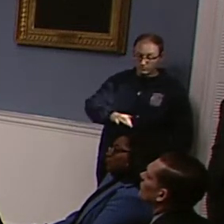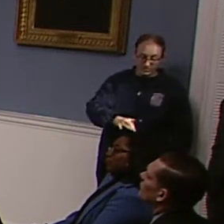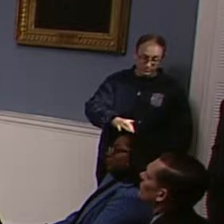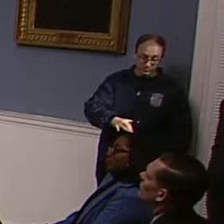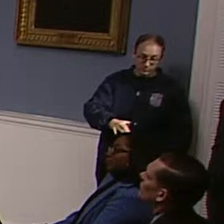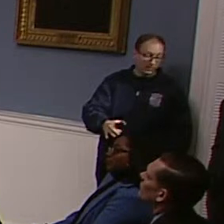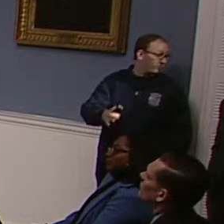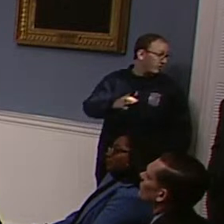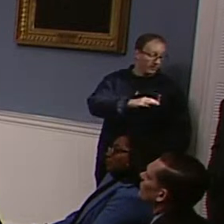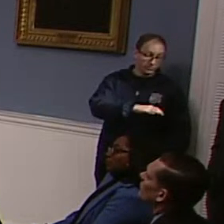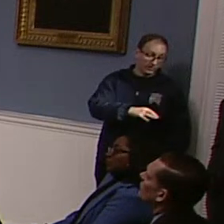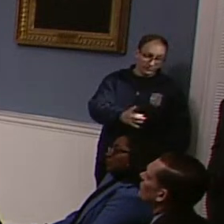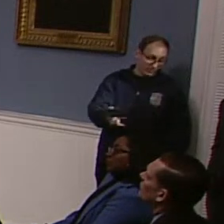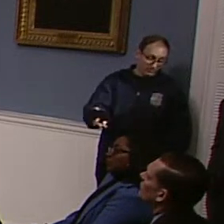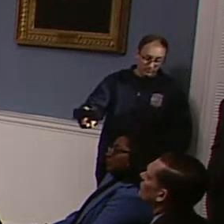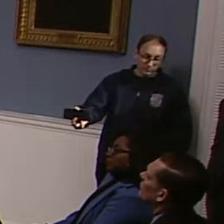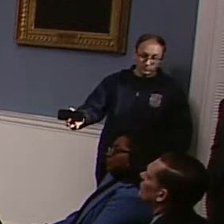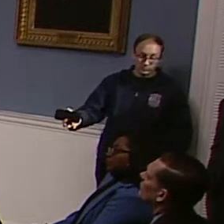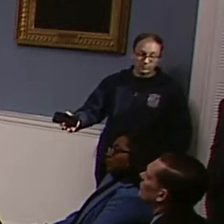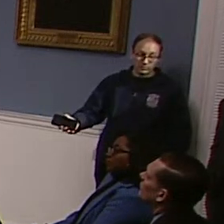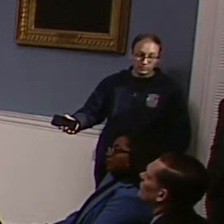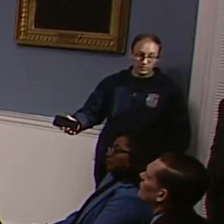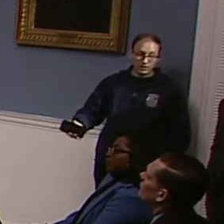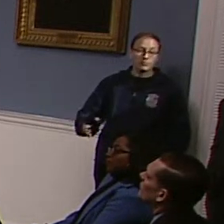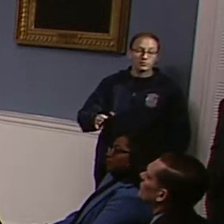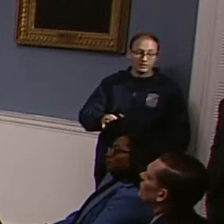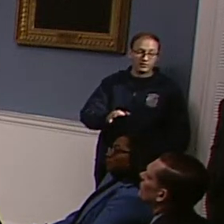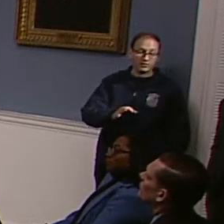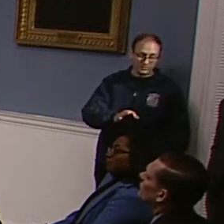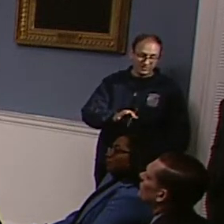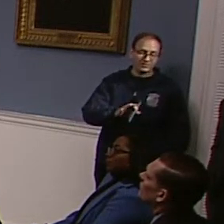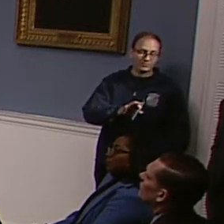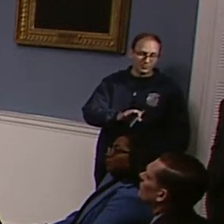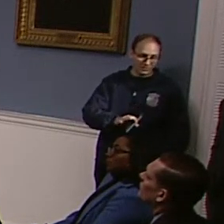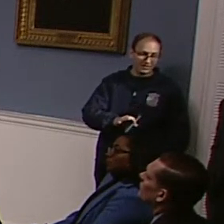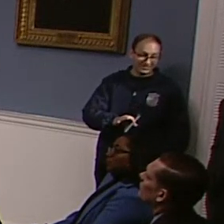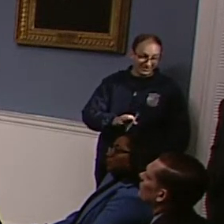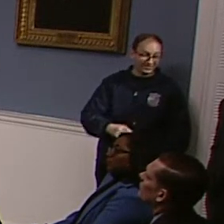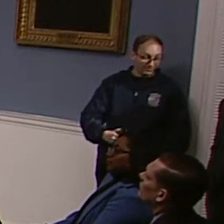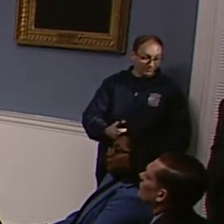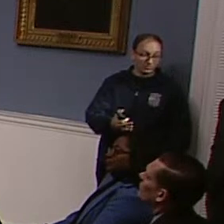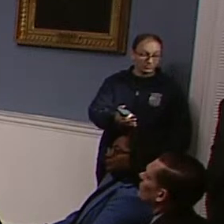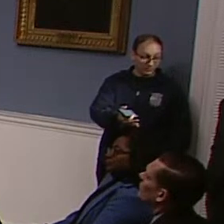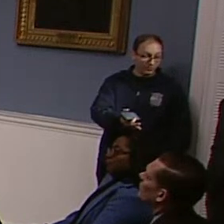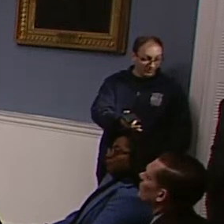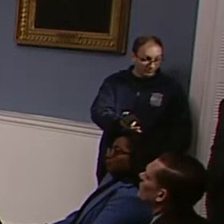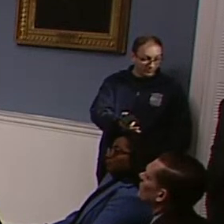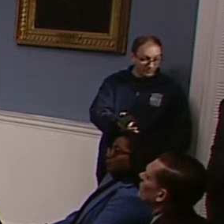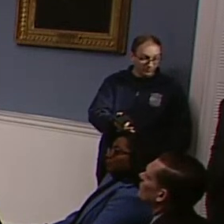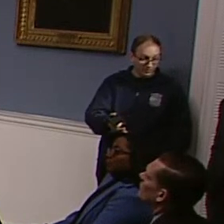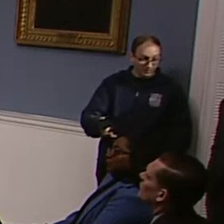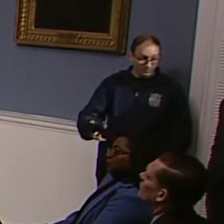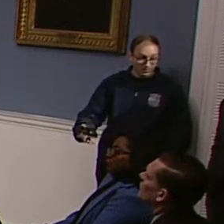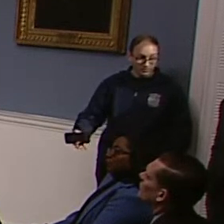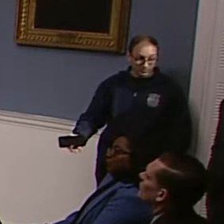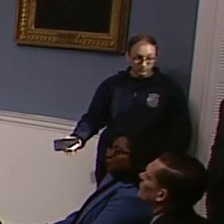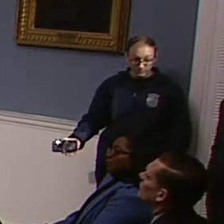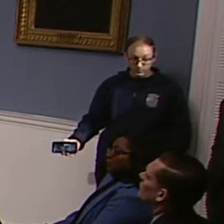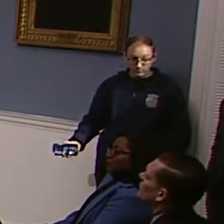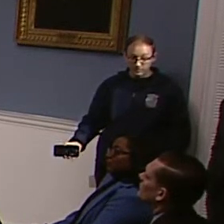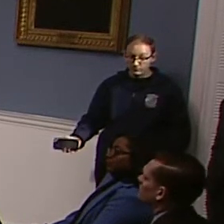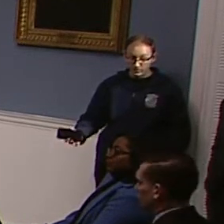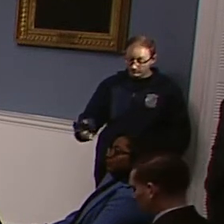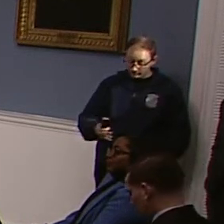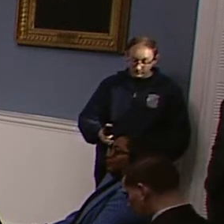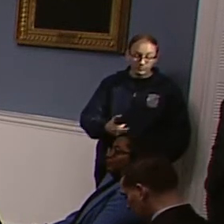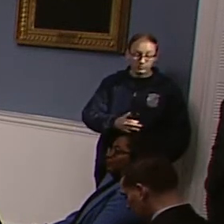presented, then we're happy to do it. If you have other stuff, then we're happy to talk. Well, it deals with policing. Bernadette, okay. The- We're gonna take on topic questions, so if you have something neighborhood- related, that's fine,